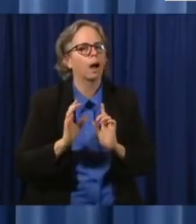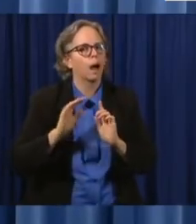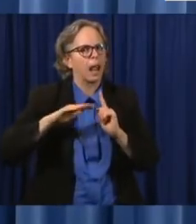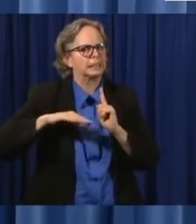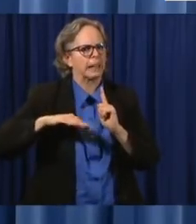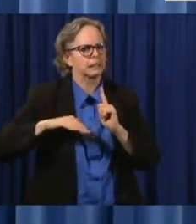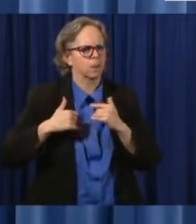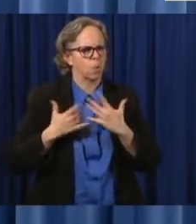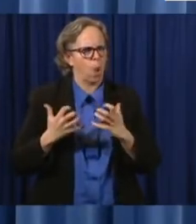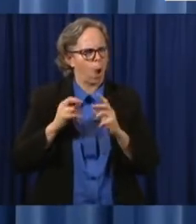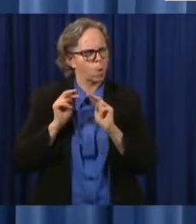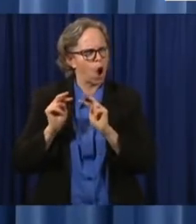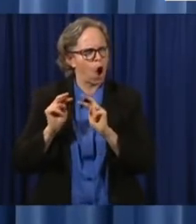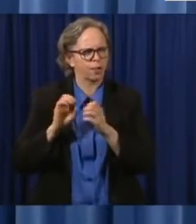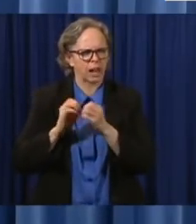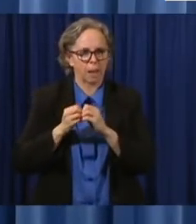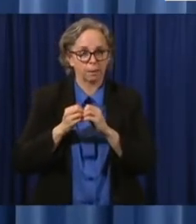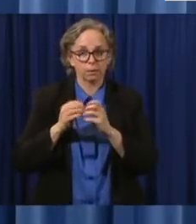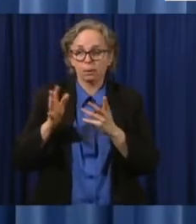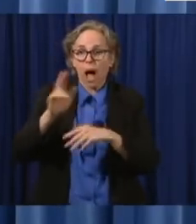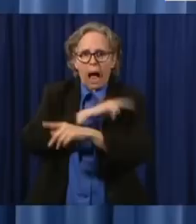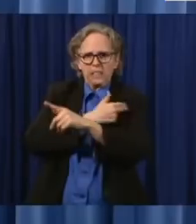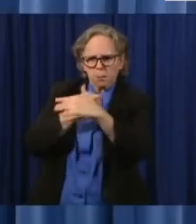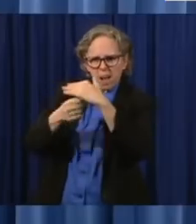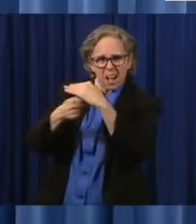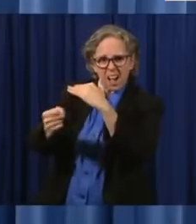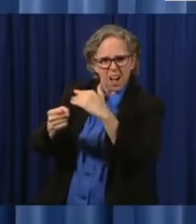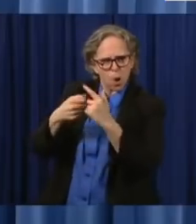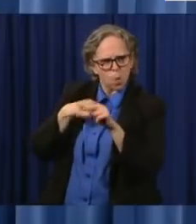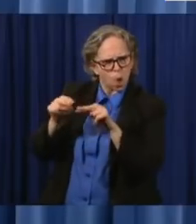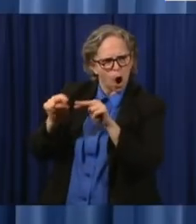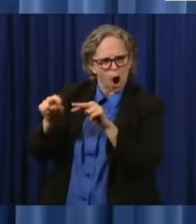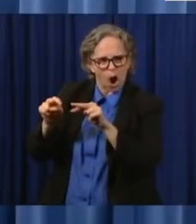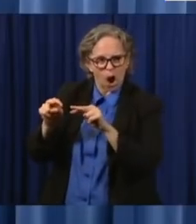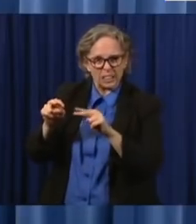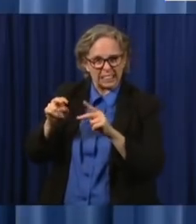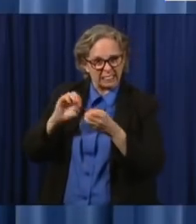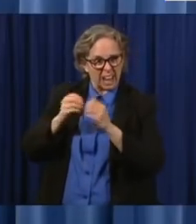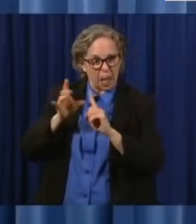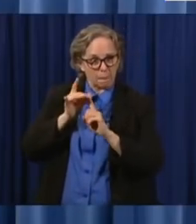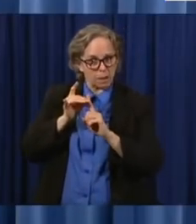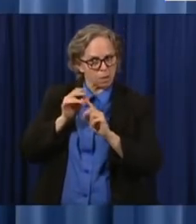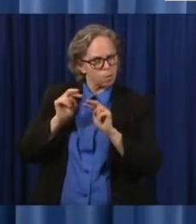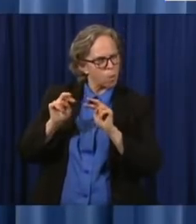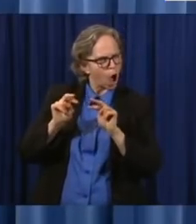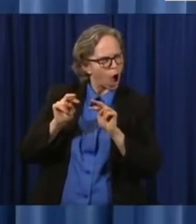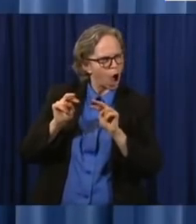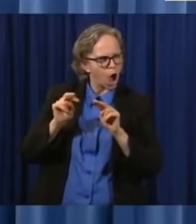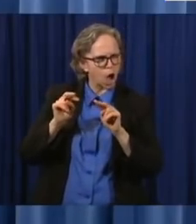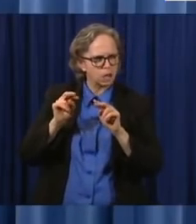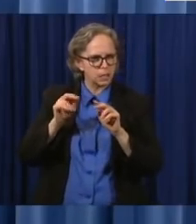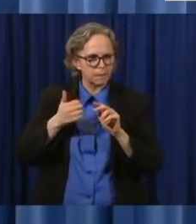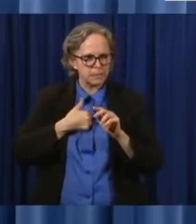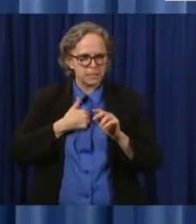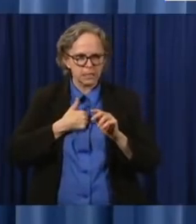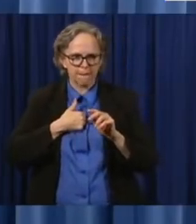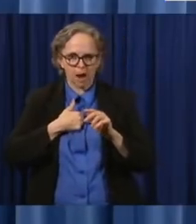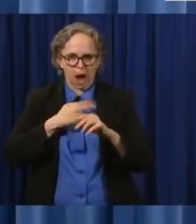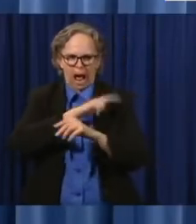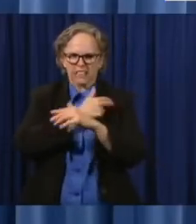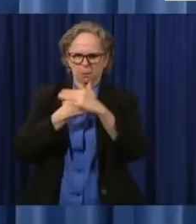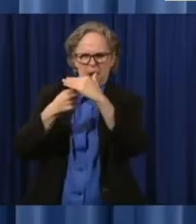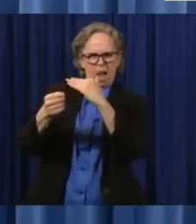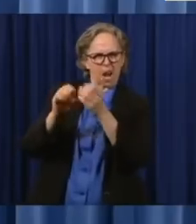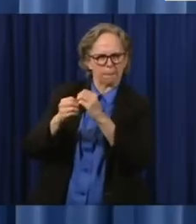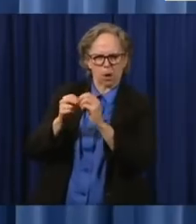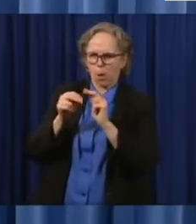the hospitalization number. We're going to watch the case number. Hospitalization number I always find to be it's a